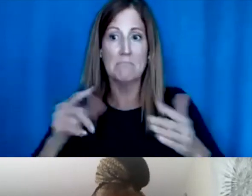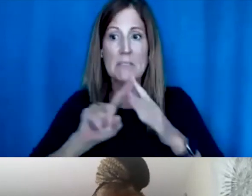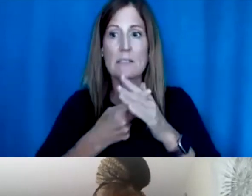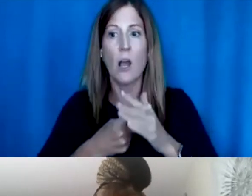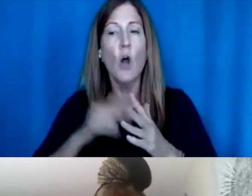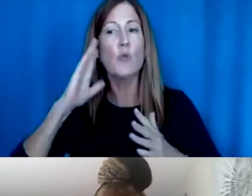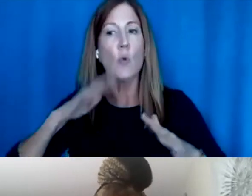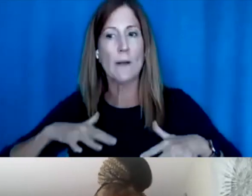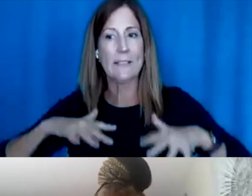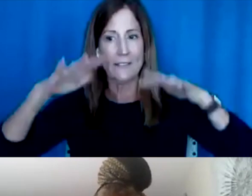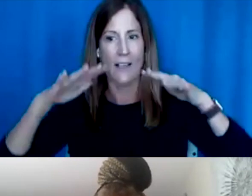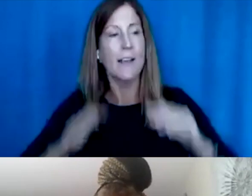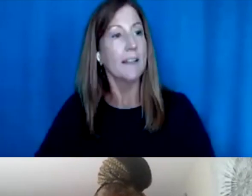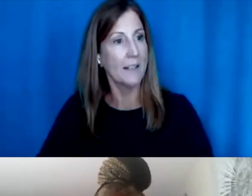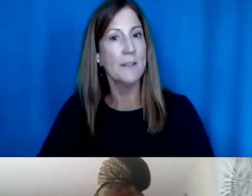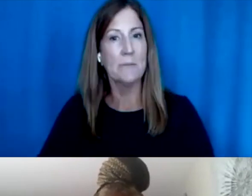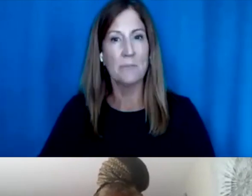Anxiety,